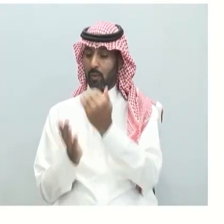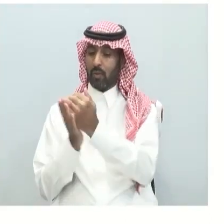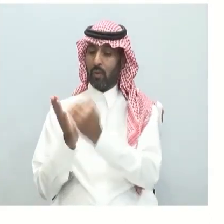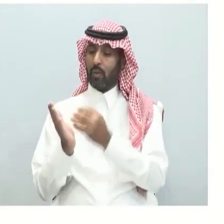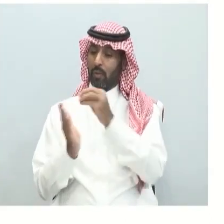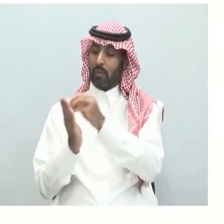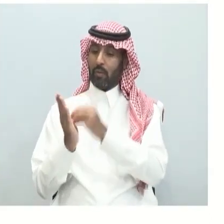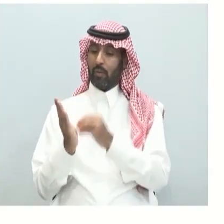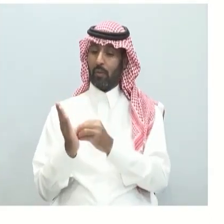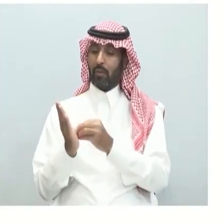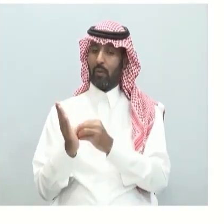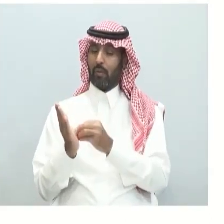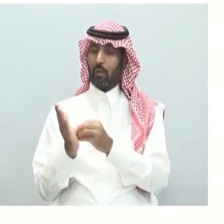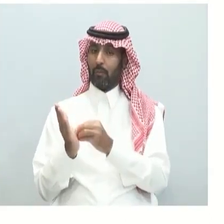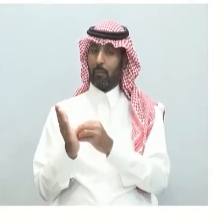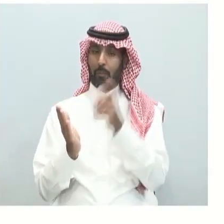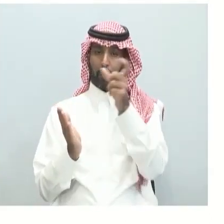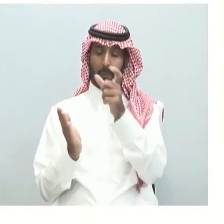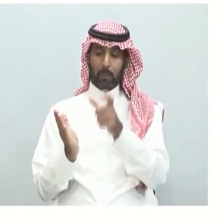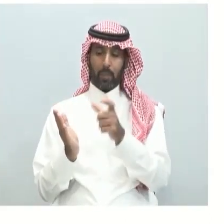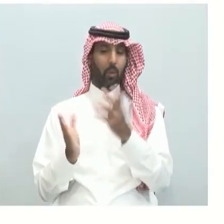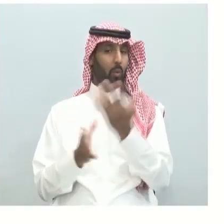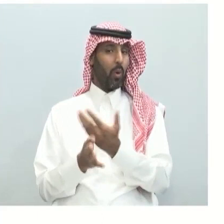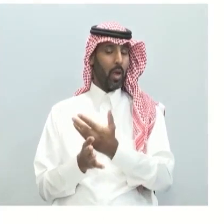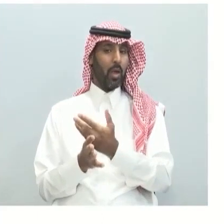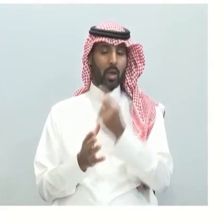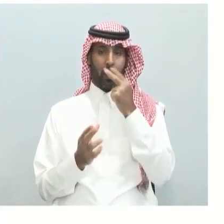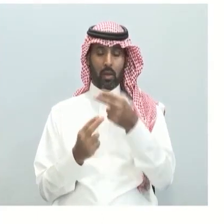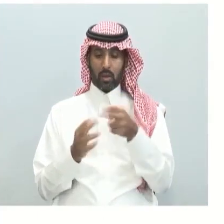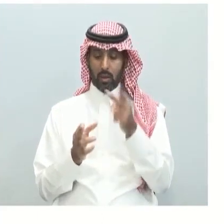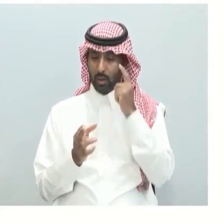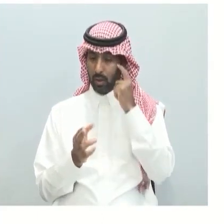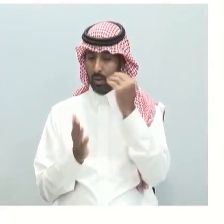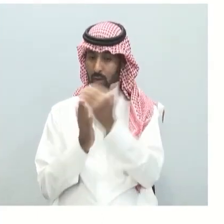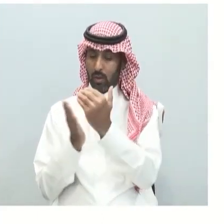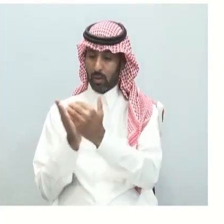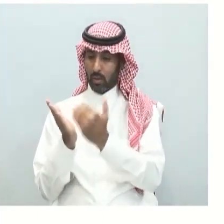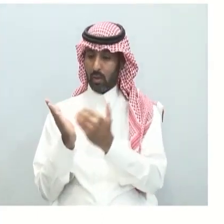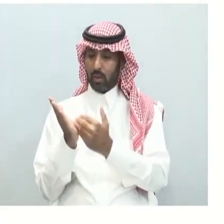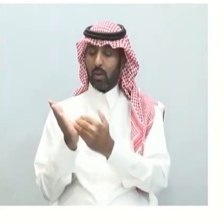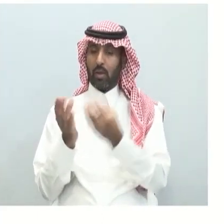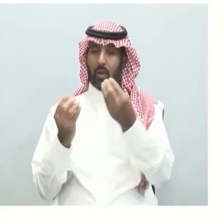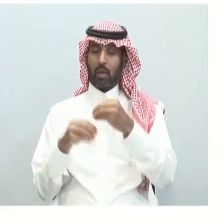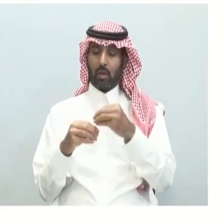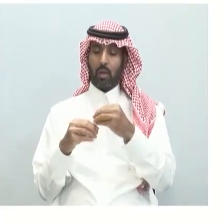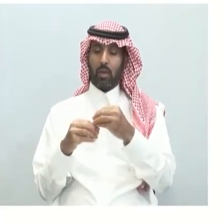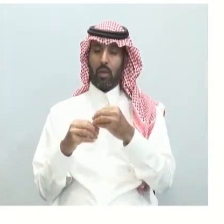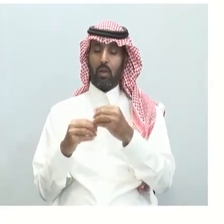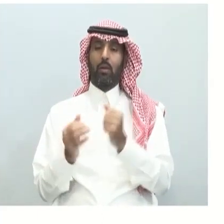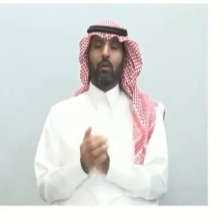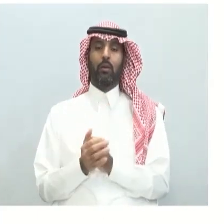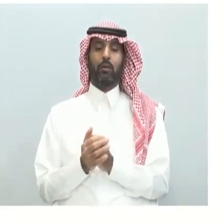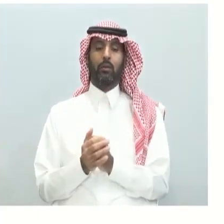points. So again, use phrases. Why? To introduce and list additional points. Like